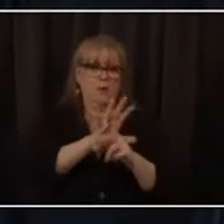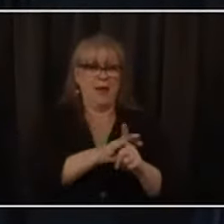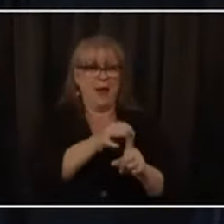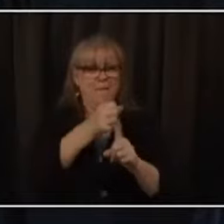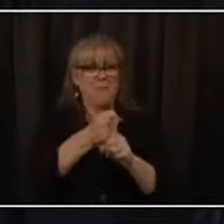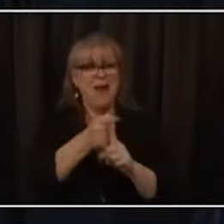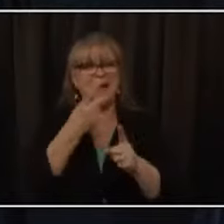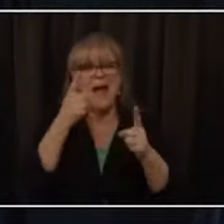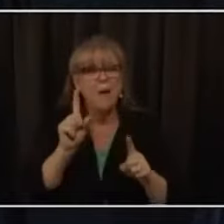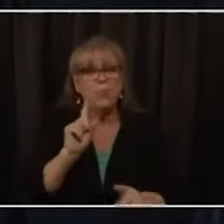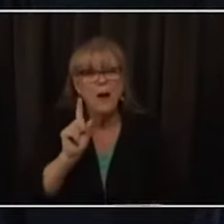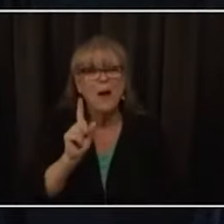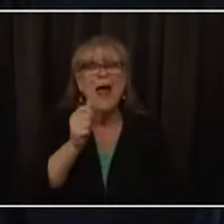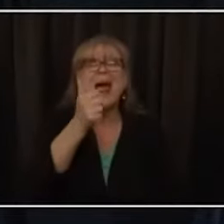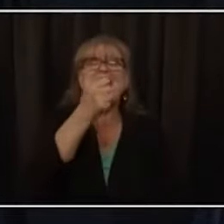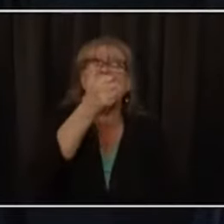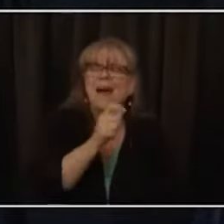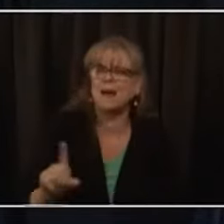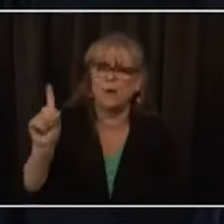in your 20s, 30s, and 40s,